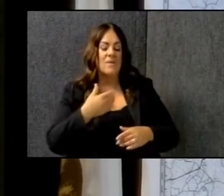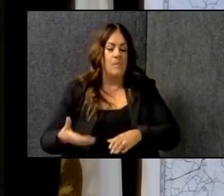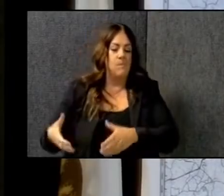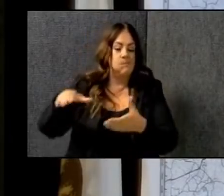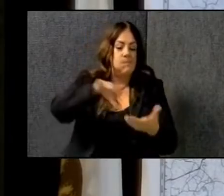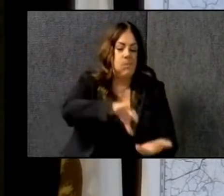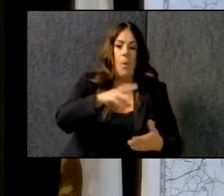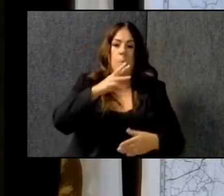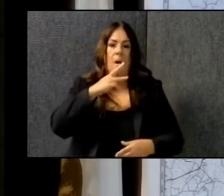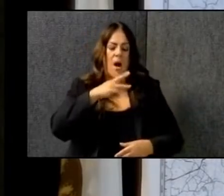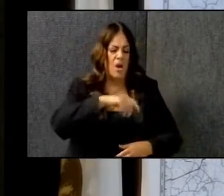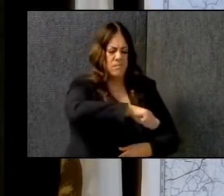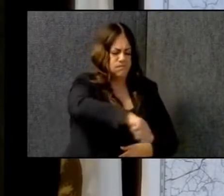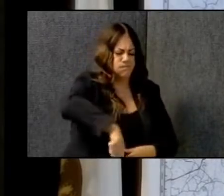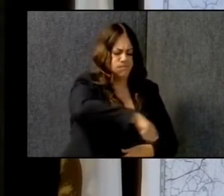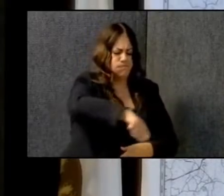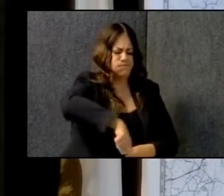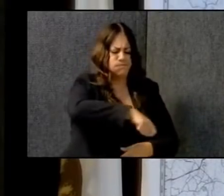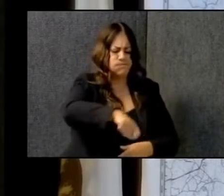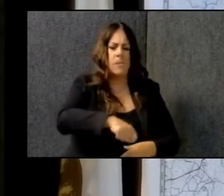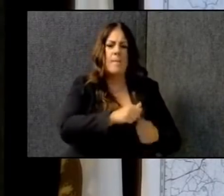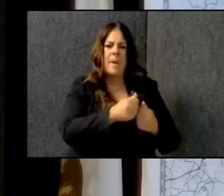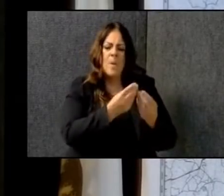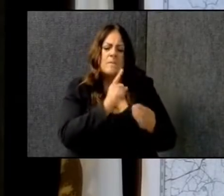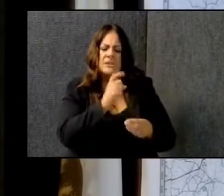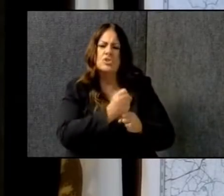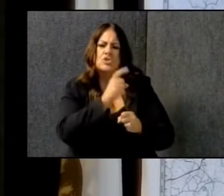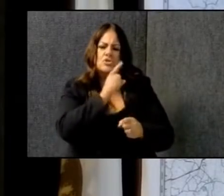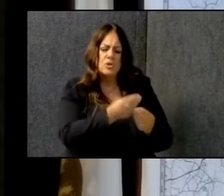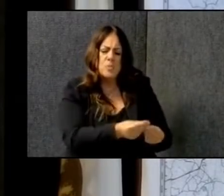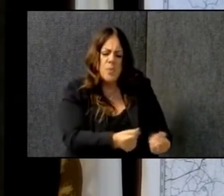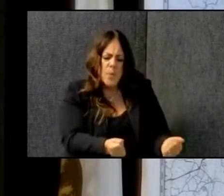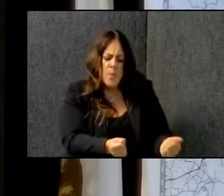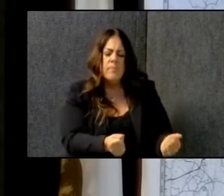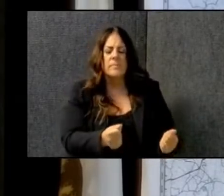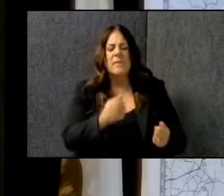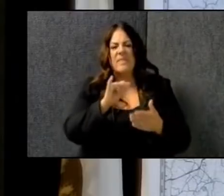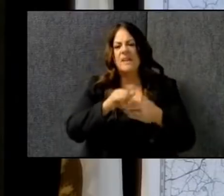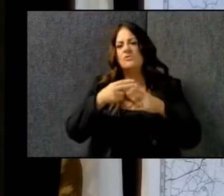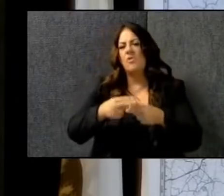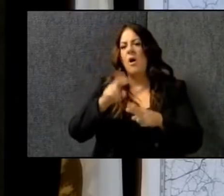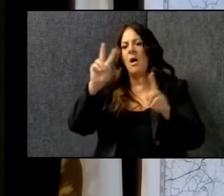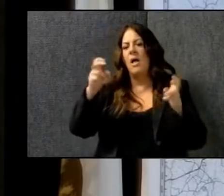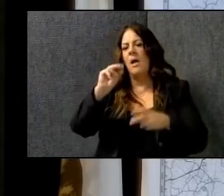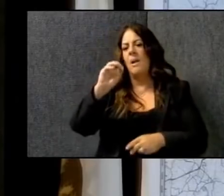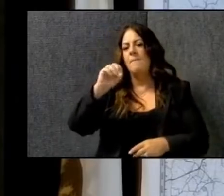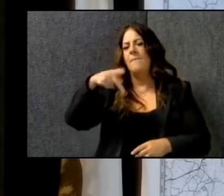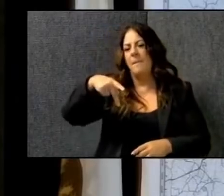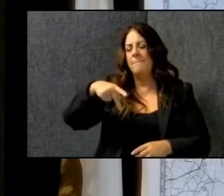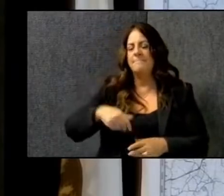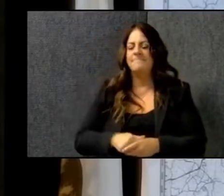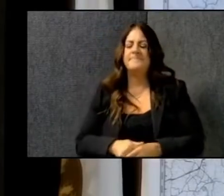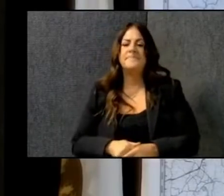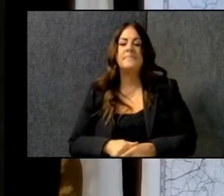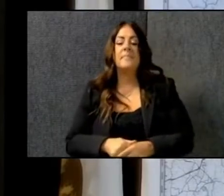heat left. So that's what we call mopping up. And then the next question is, any concerns about red